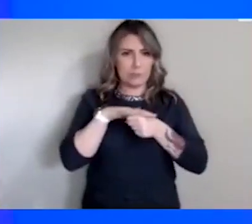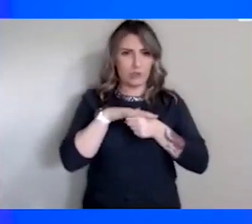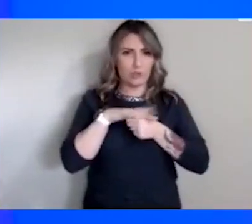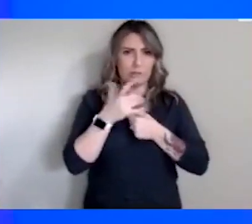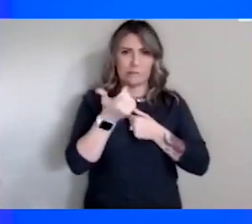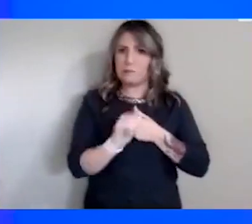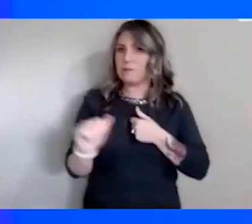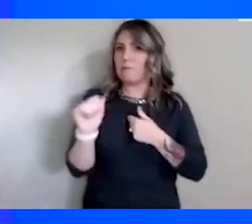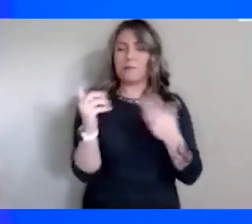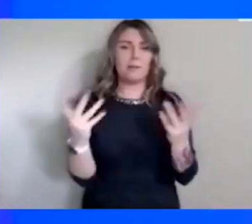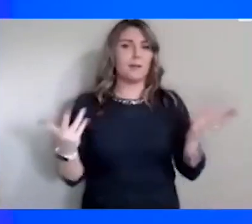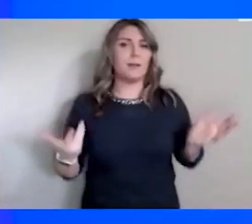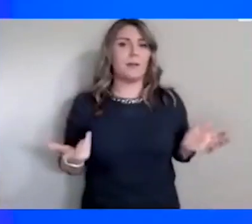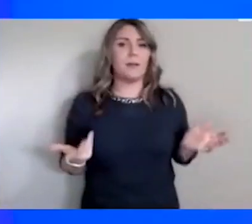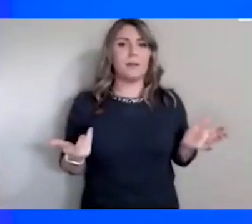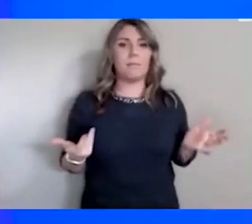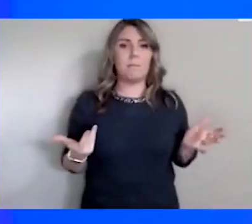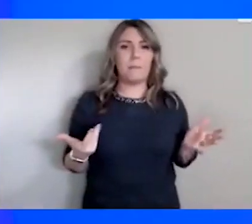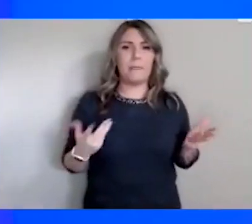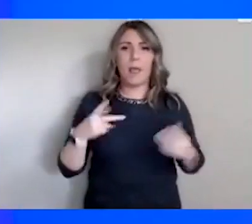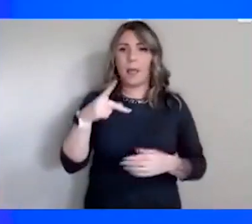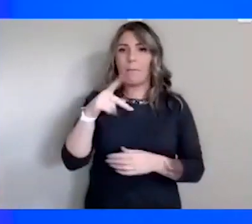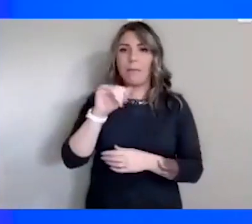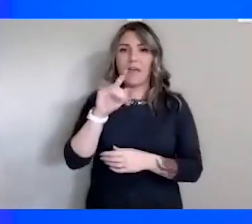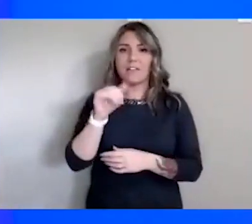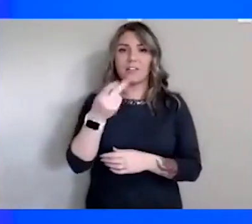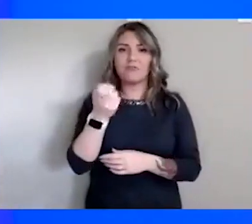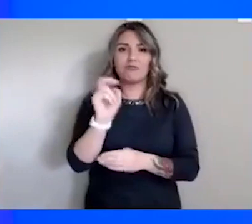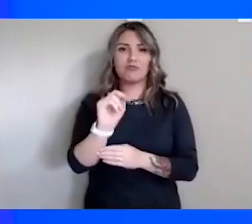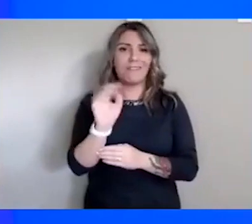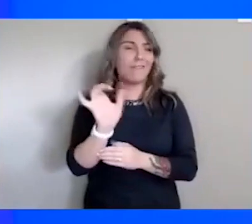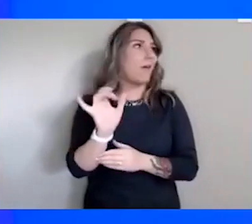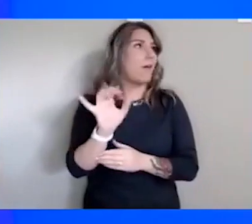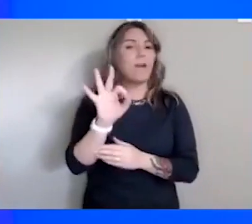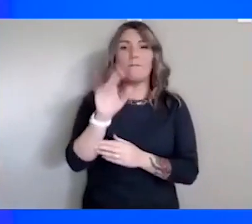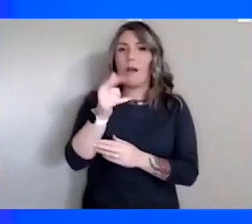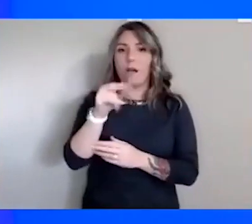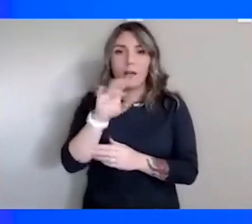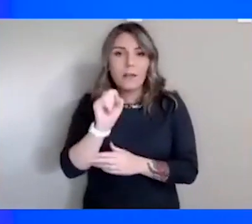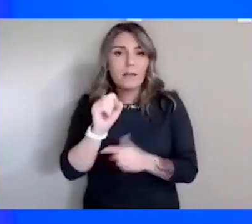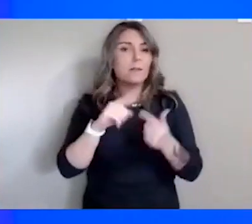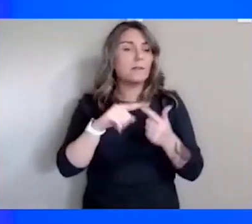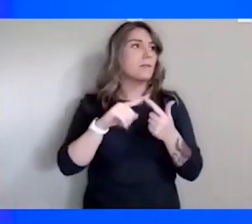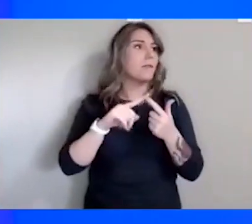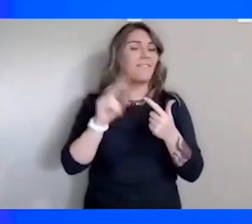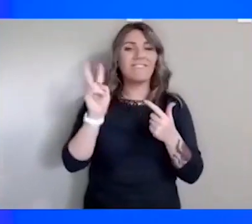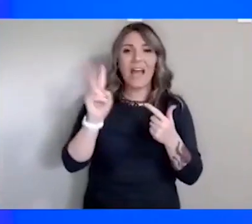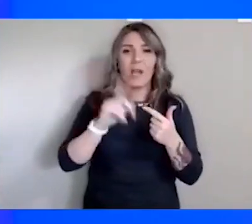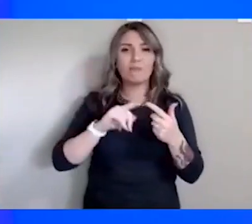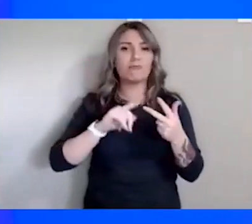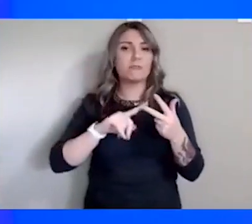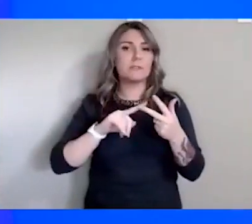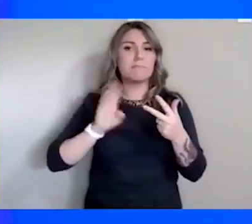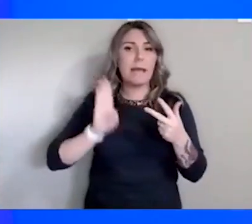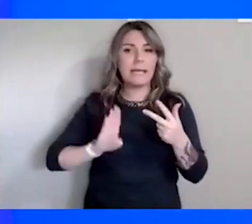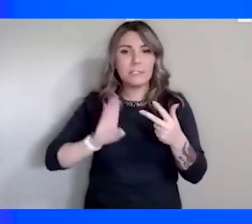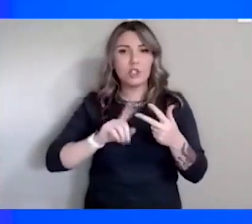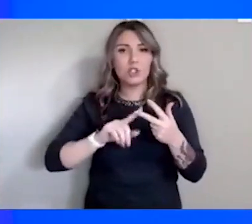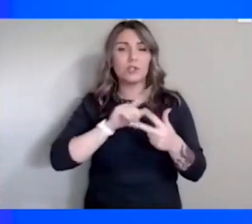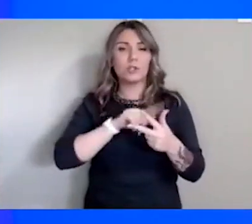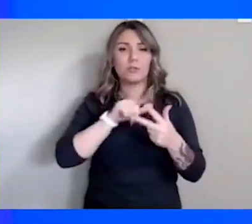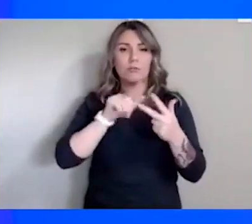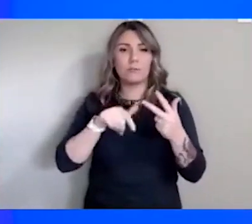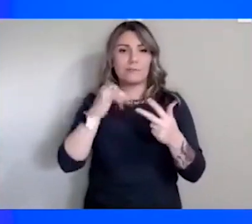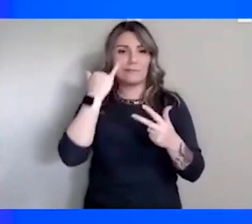given pathogen, like a fungus, a virus, a bacteria. So they are very specific. So if you had norovirus, you probably